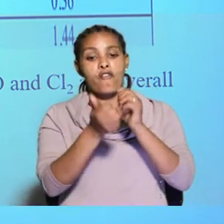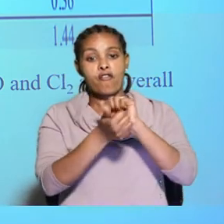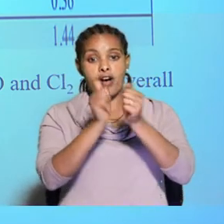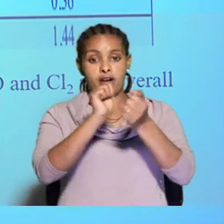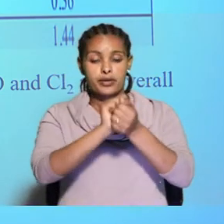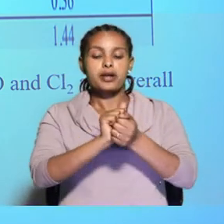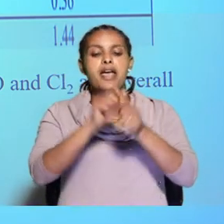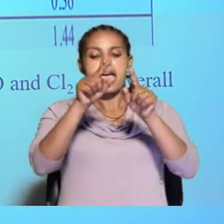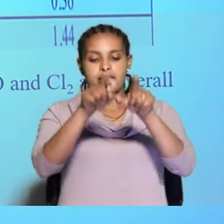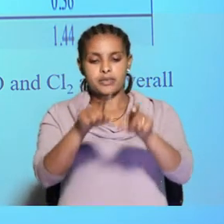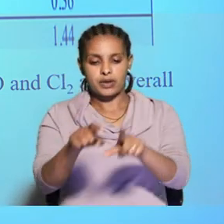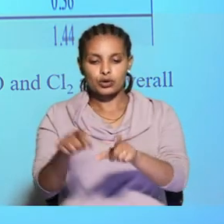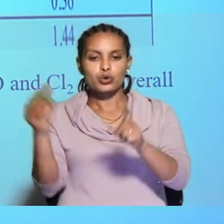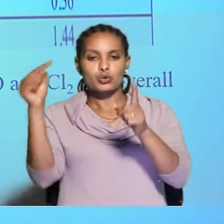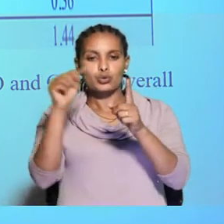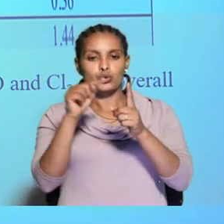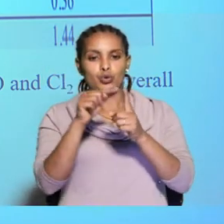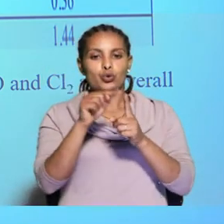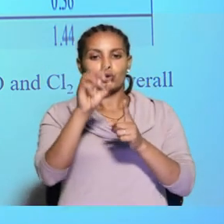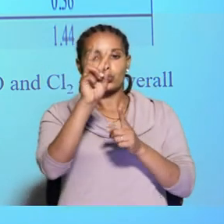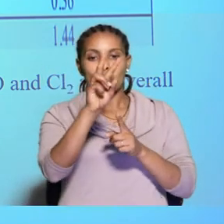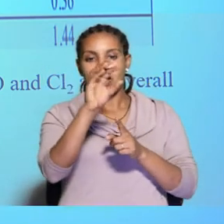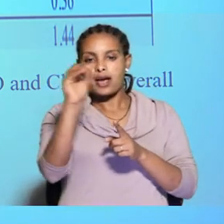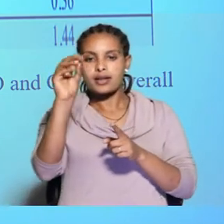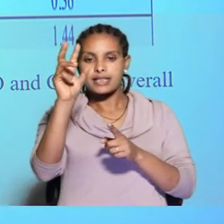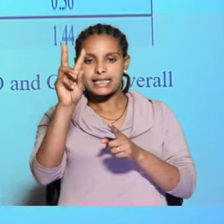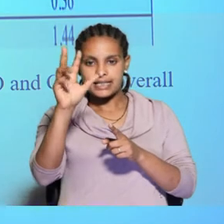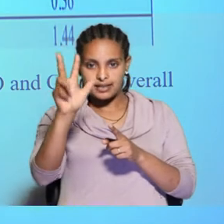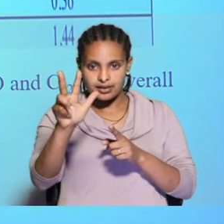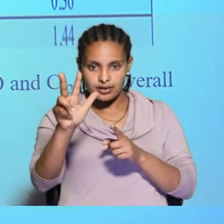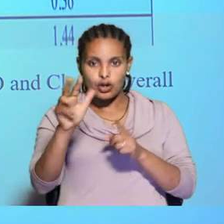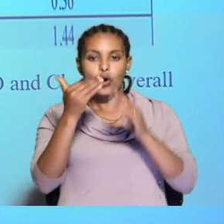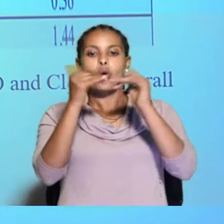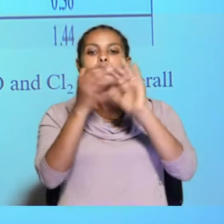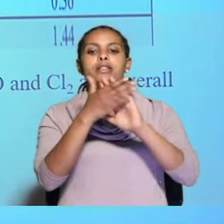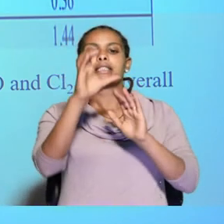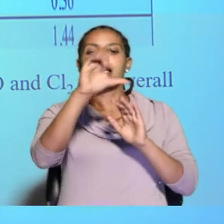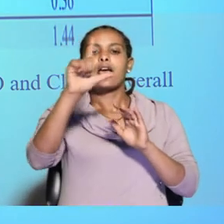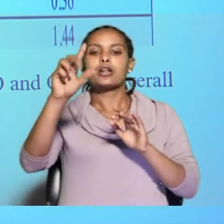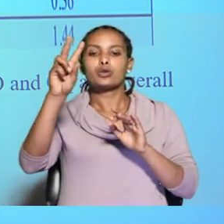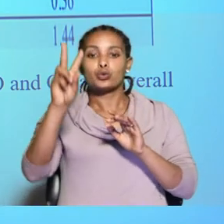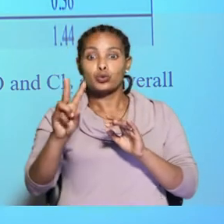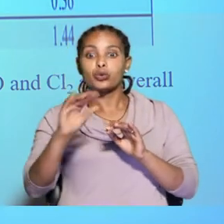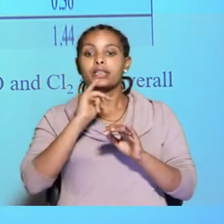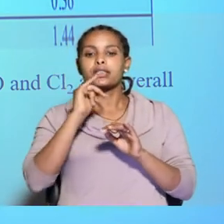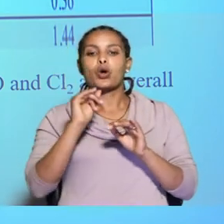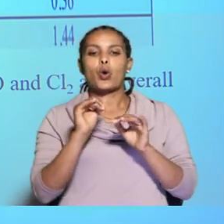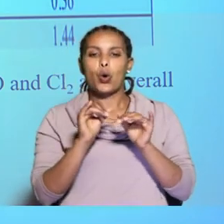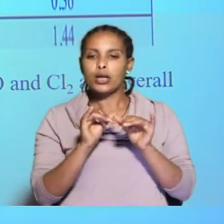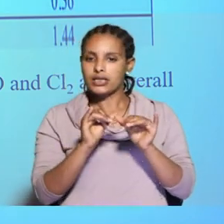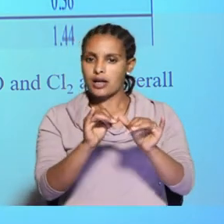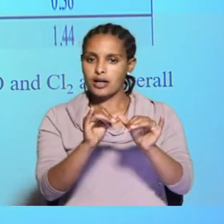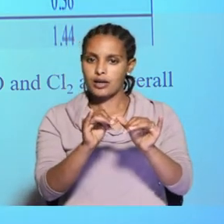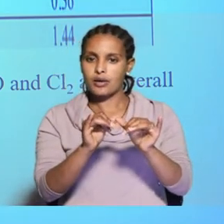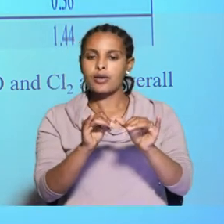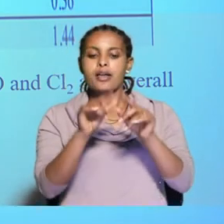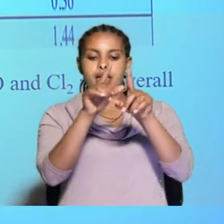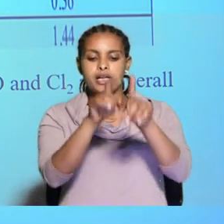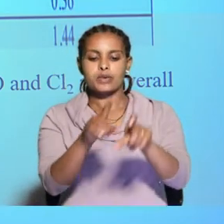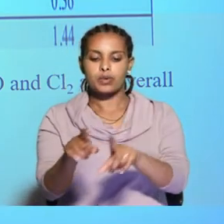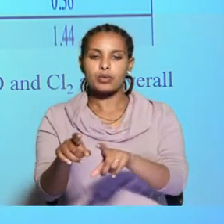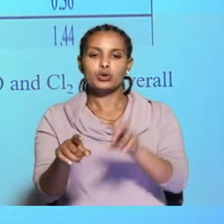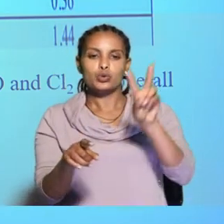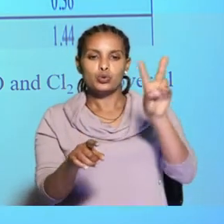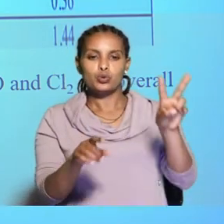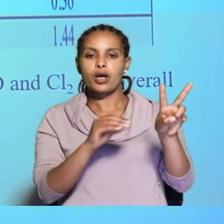in experiment 2 end stream concentration of cl2 is constant in experiment 2